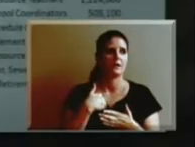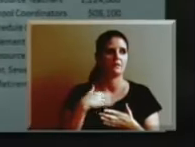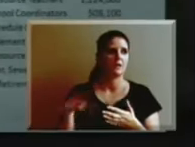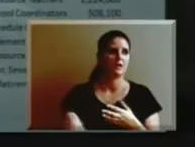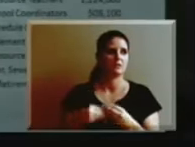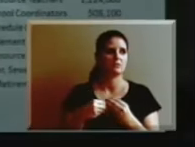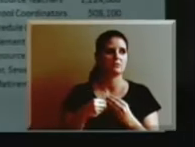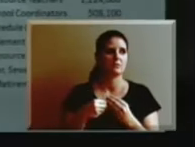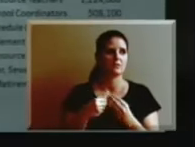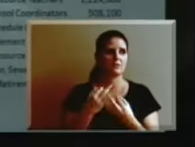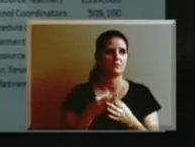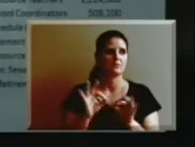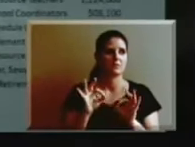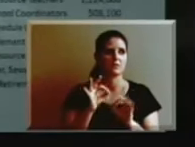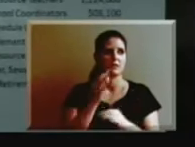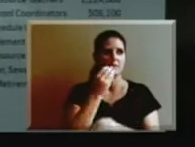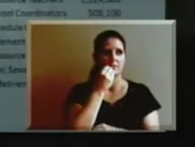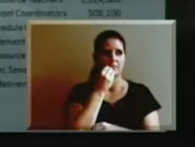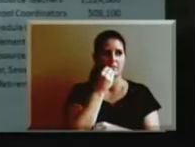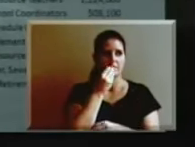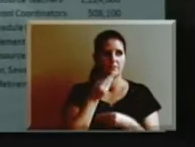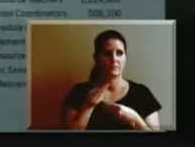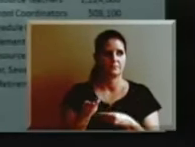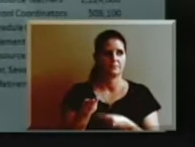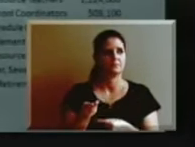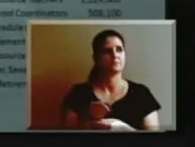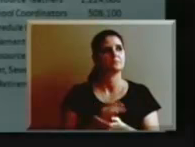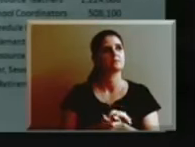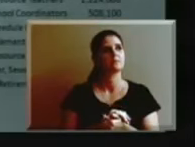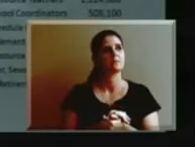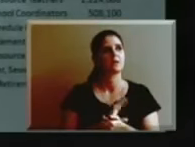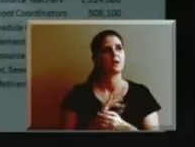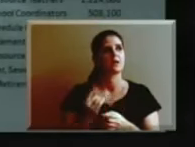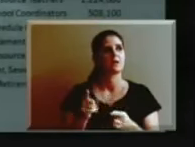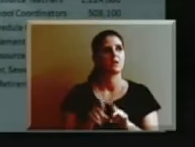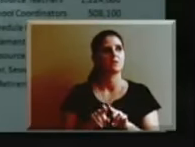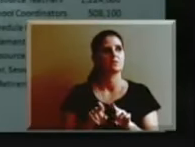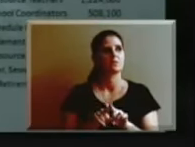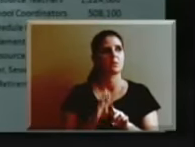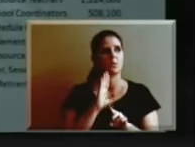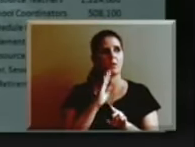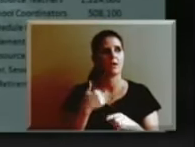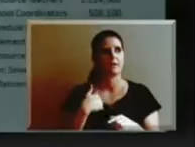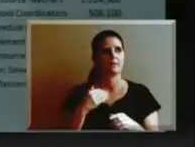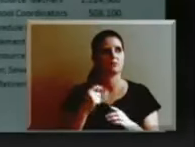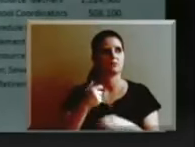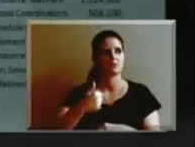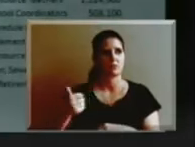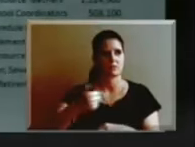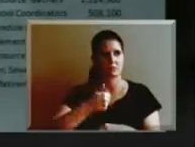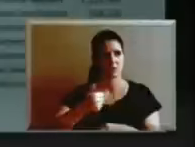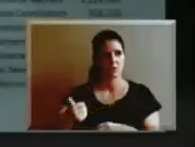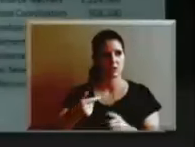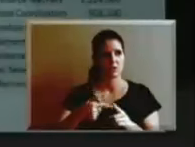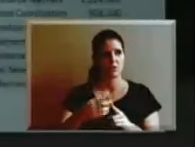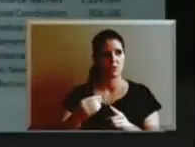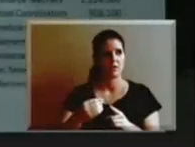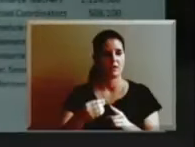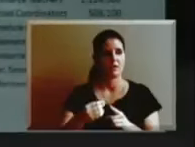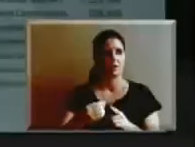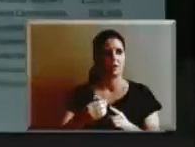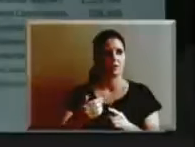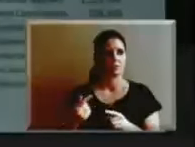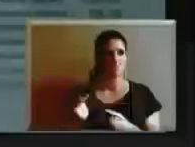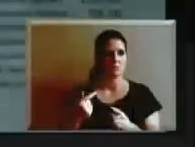meal free. That's part of the nutrition program. In addition, they'll have transportation to and from school